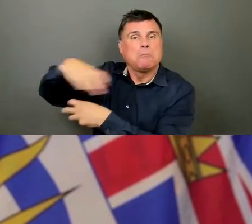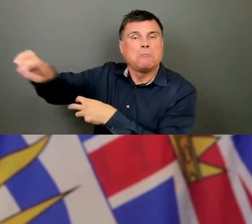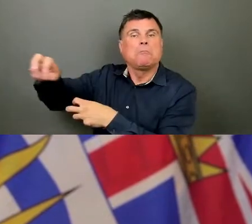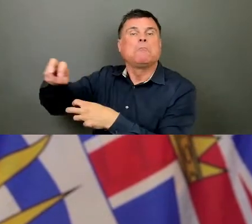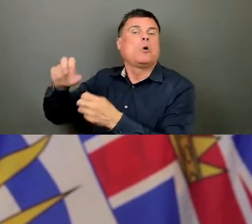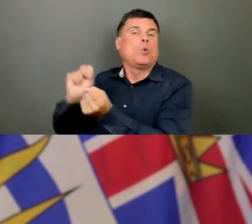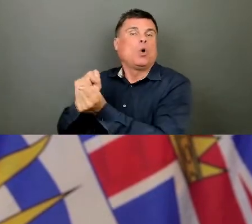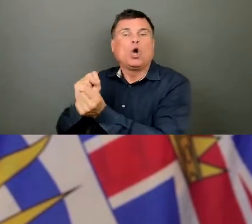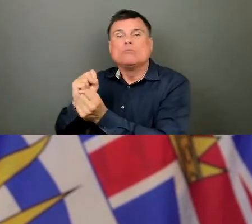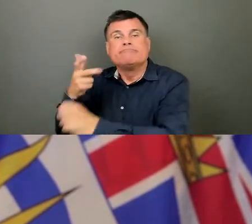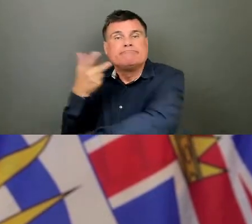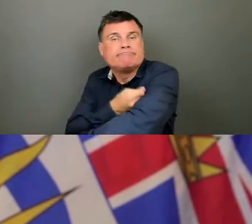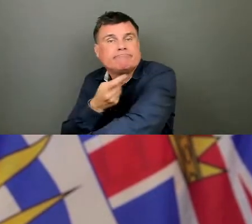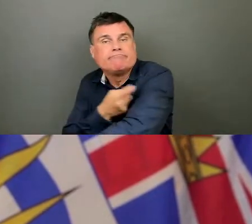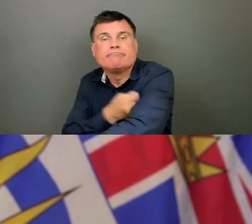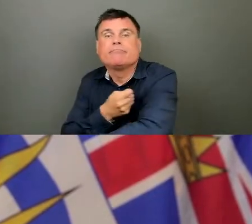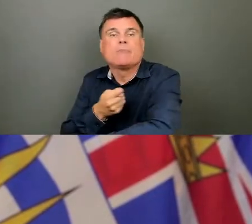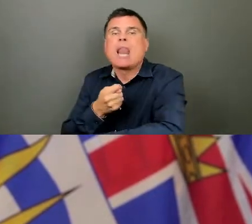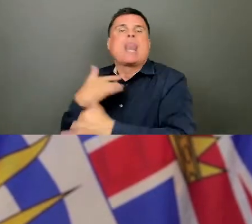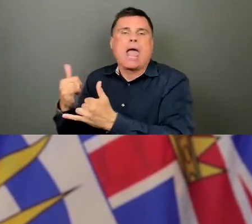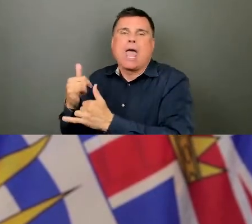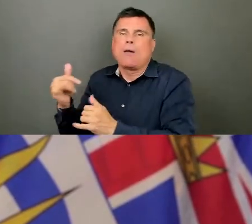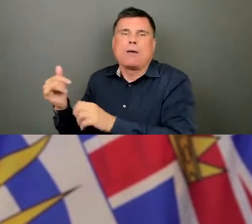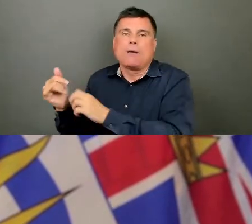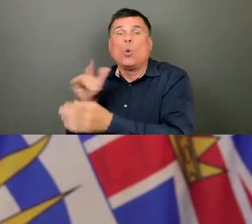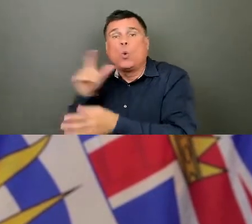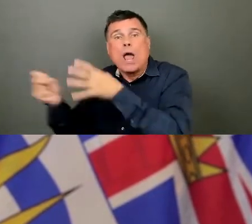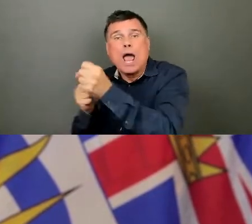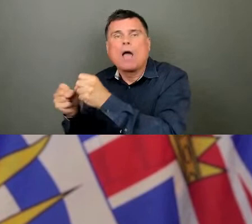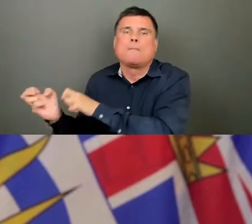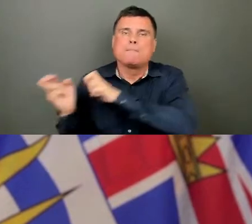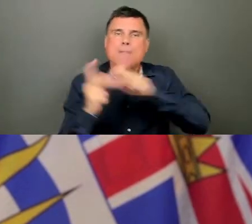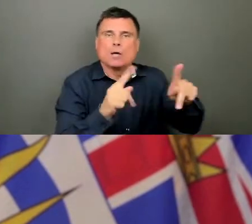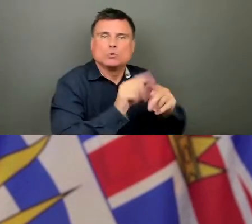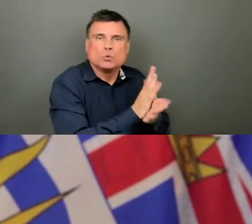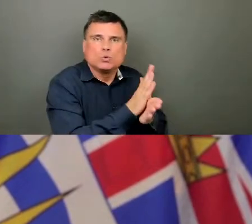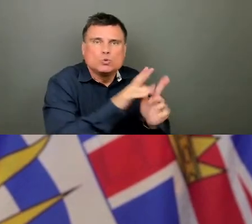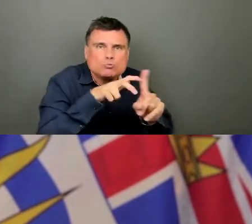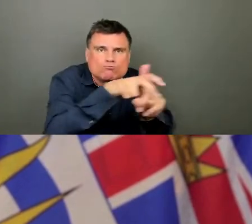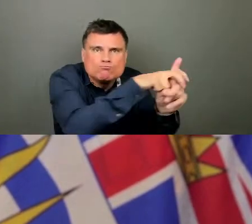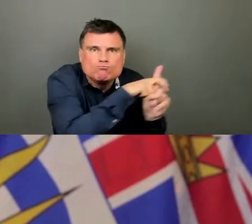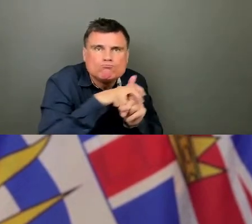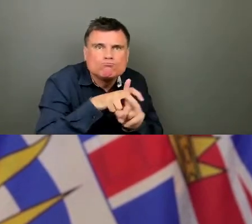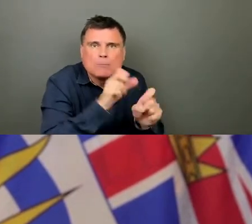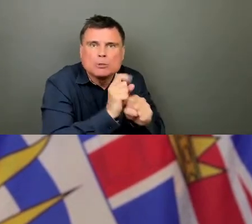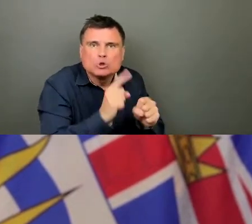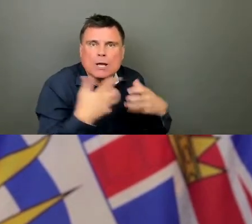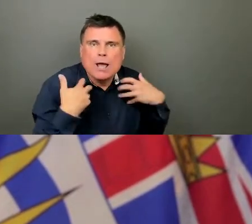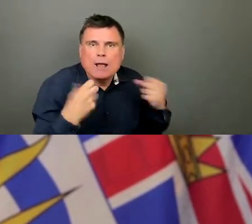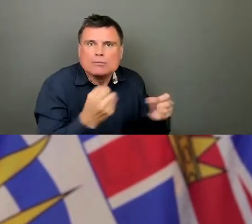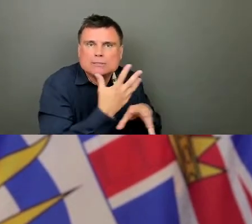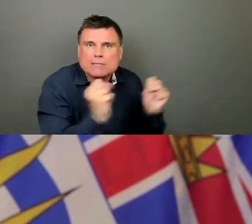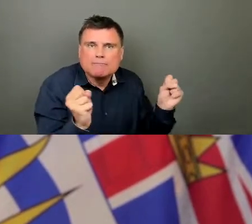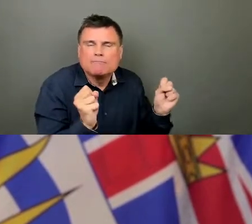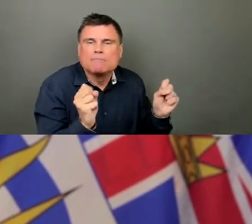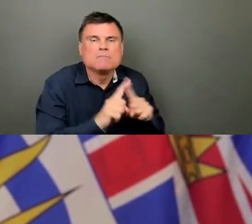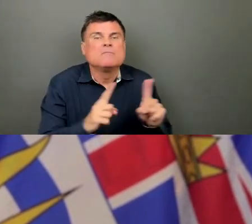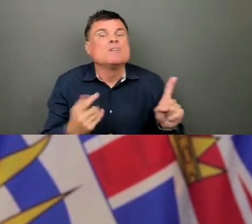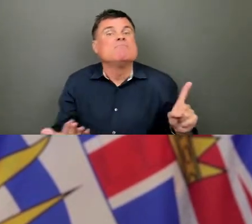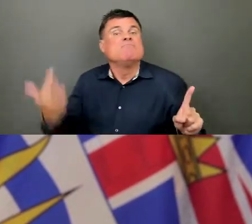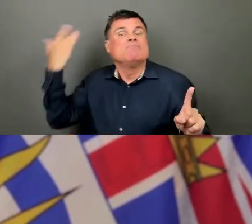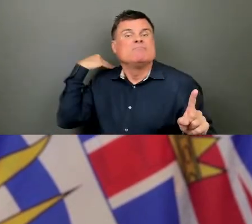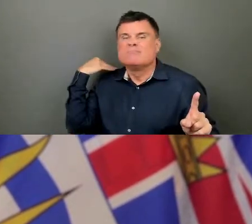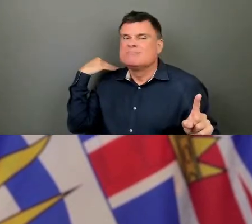immunization programs. So all of that has been happening. I am confident we will be with every single school, as we have been over the